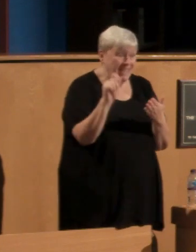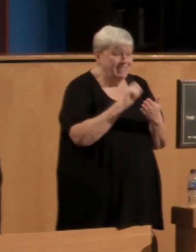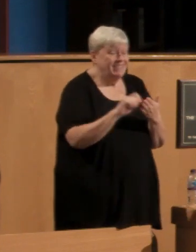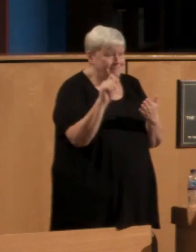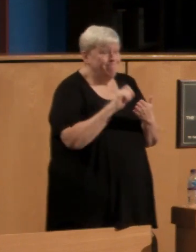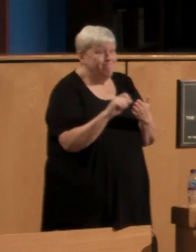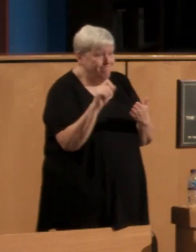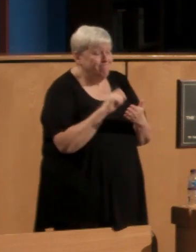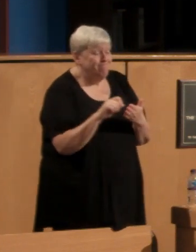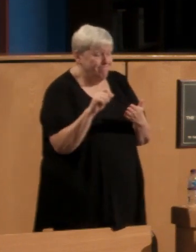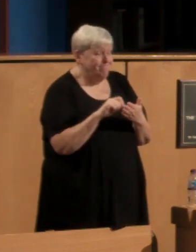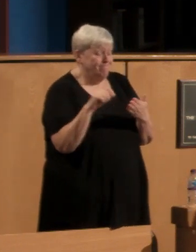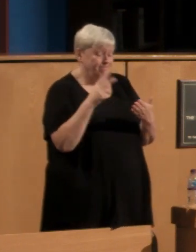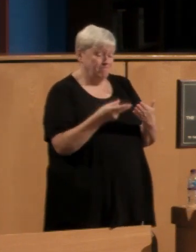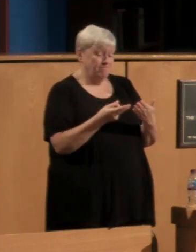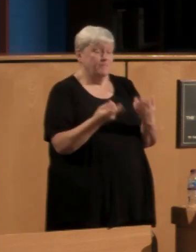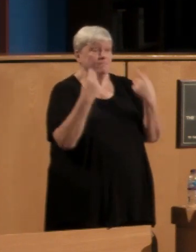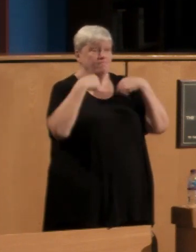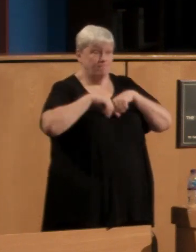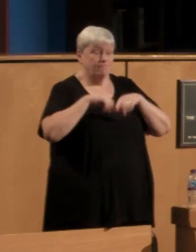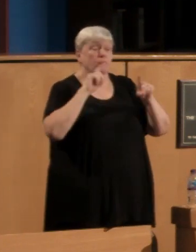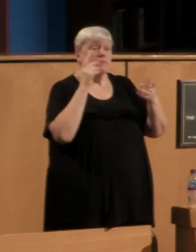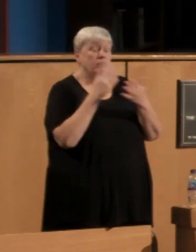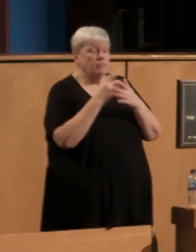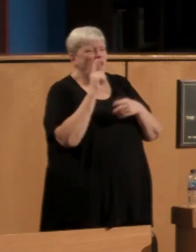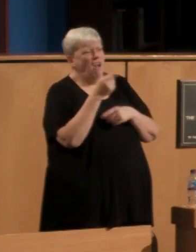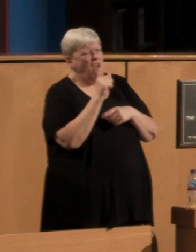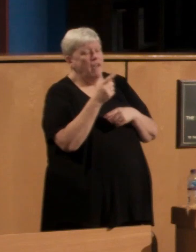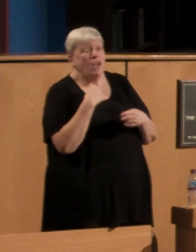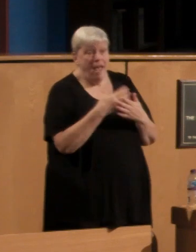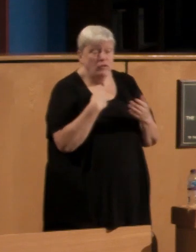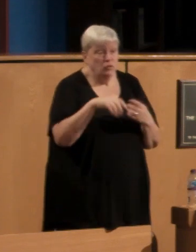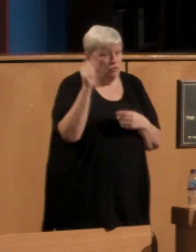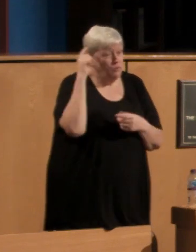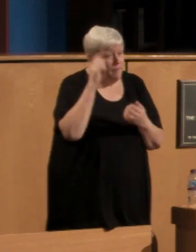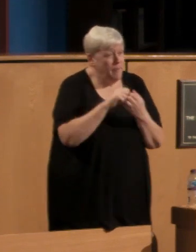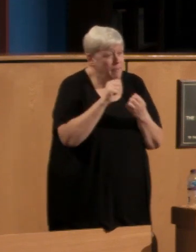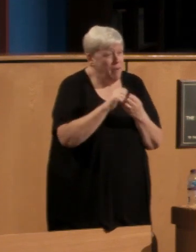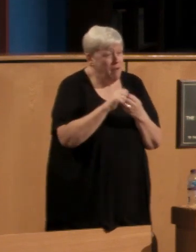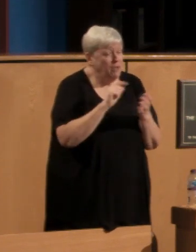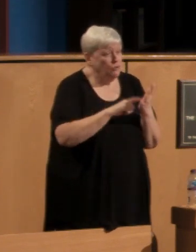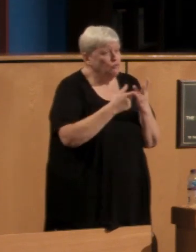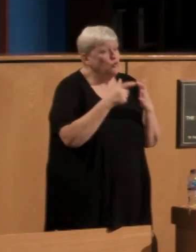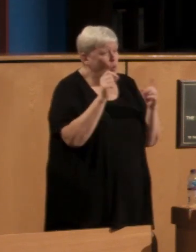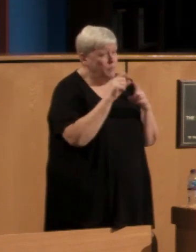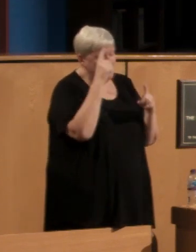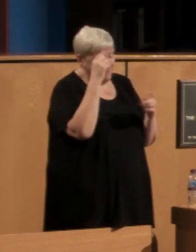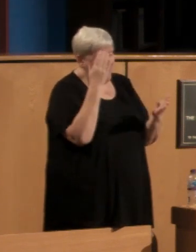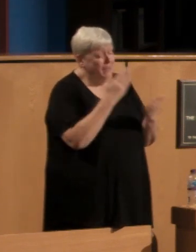think it is on authors to be thoughtful and cognizant of what tropes they can